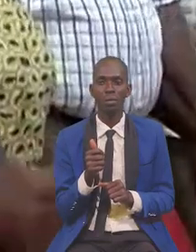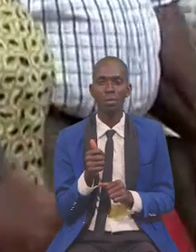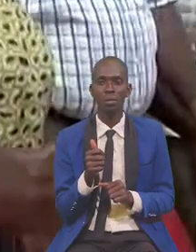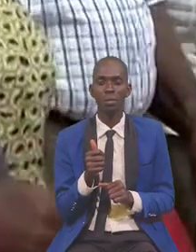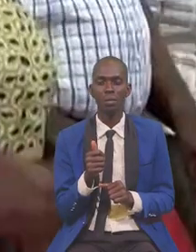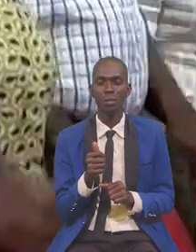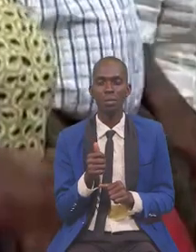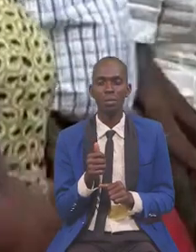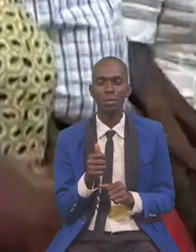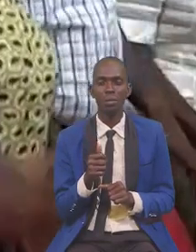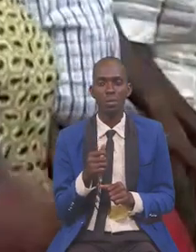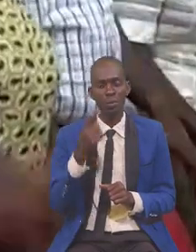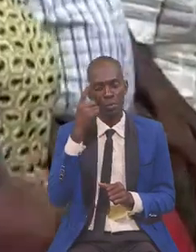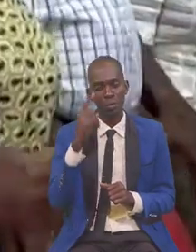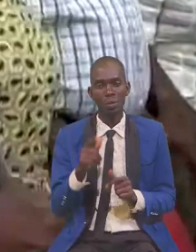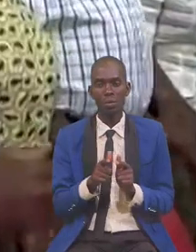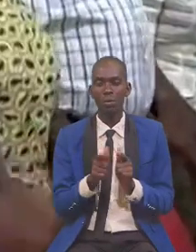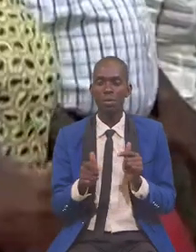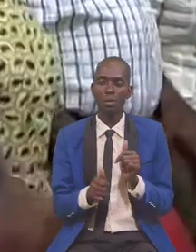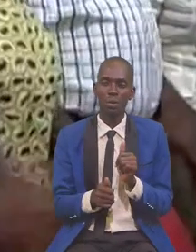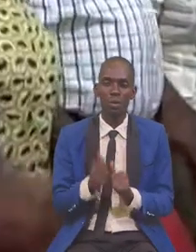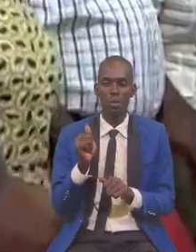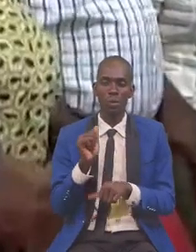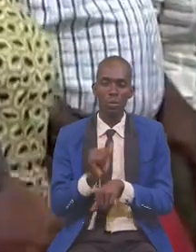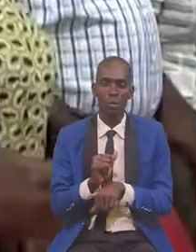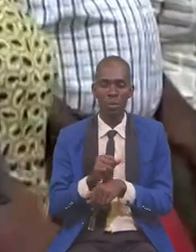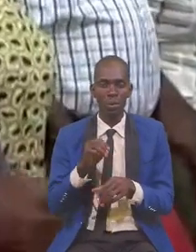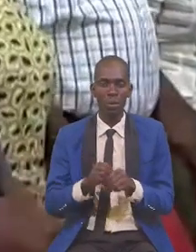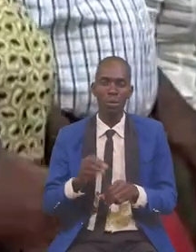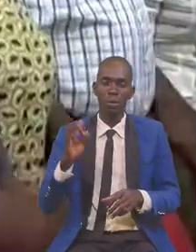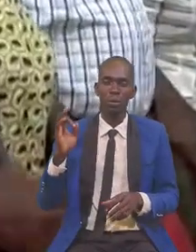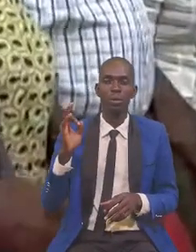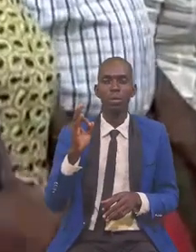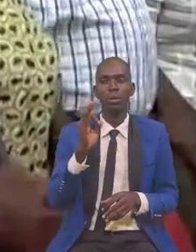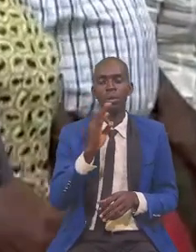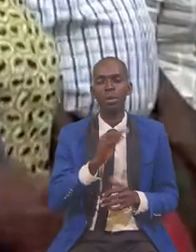For greater exploits in evangelism.